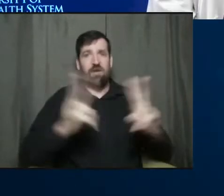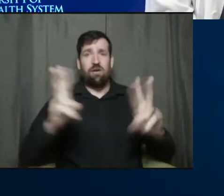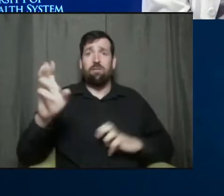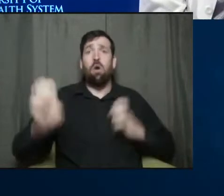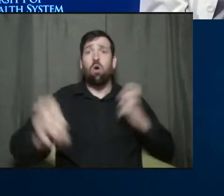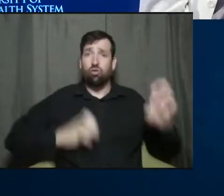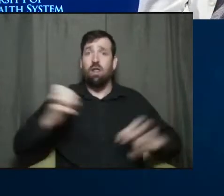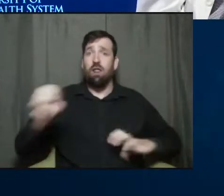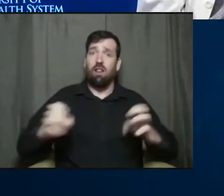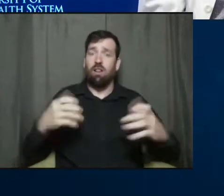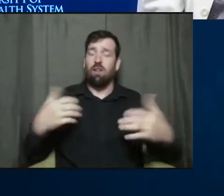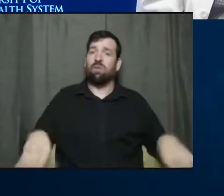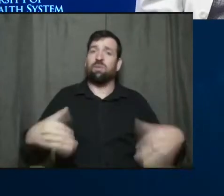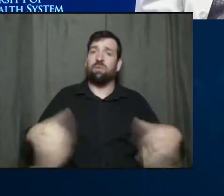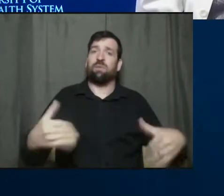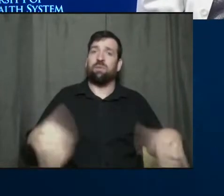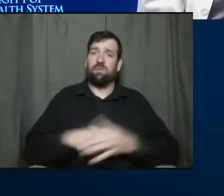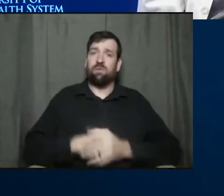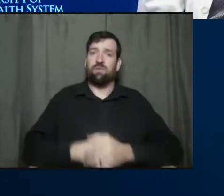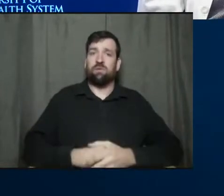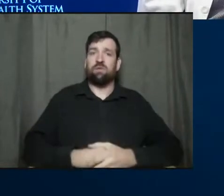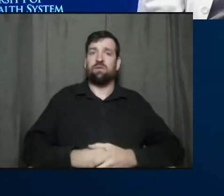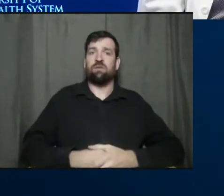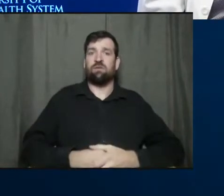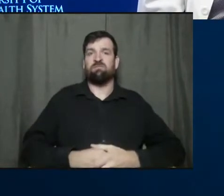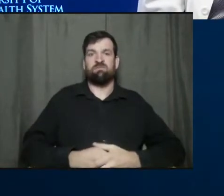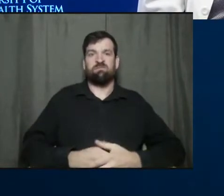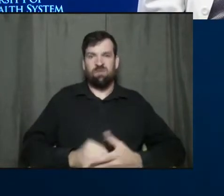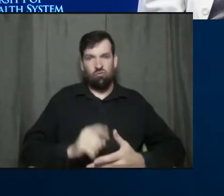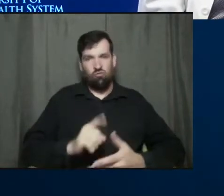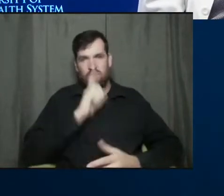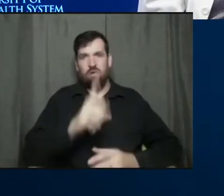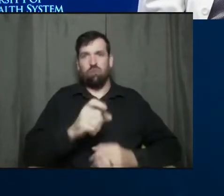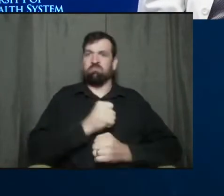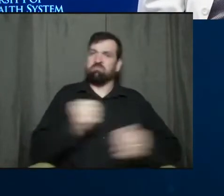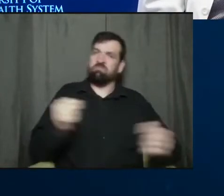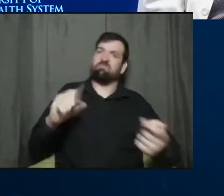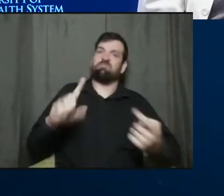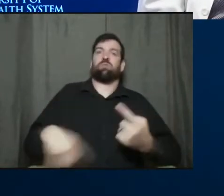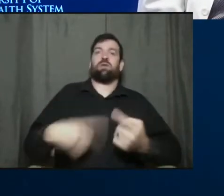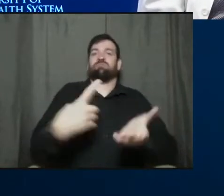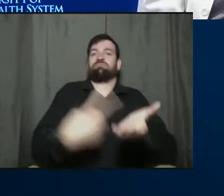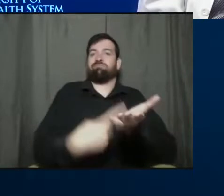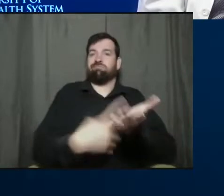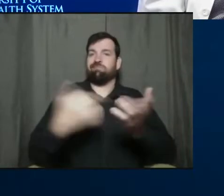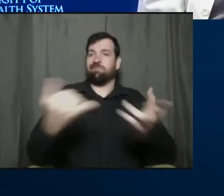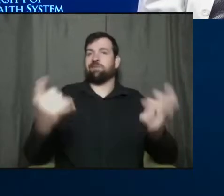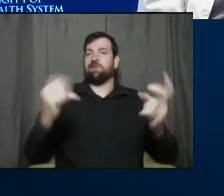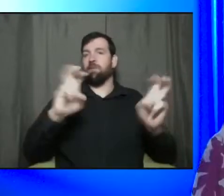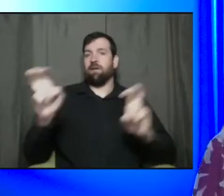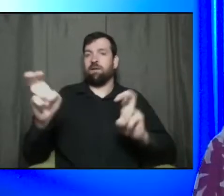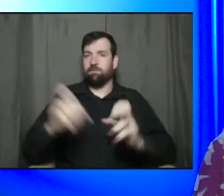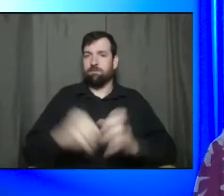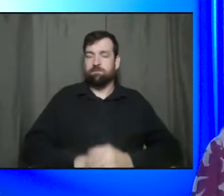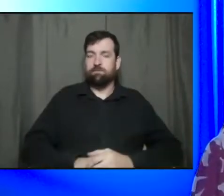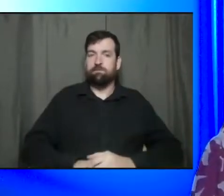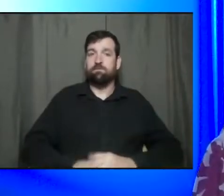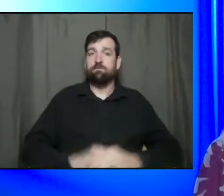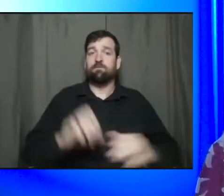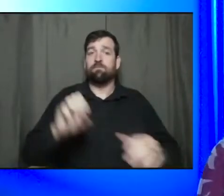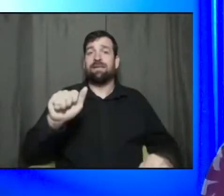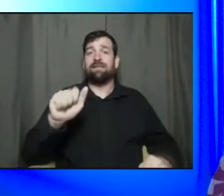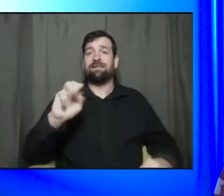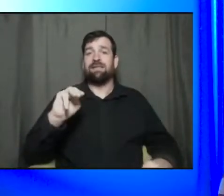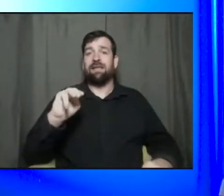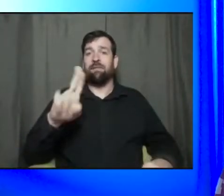very emotional. Yes, and so I think I got to know the real you when you talk about this topic. So, So Samuel has a comment